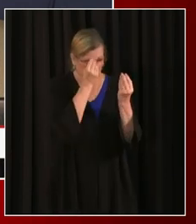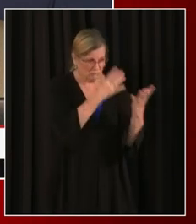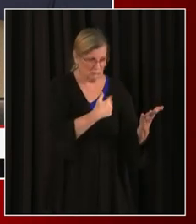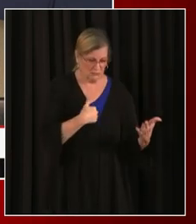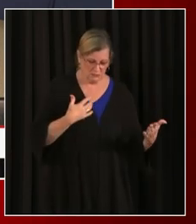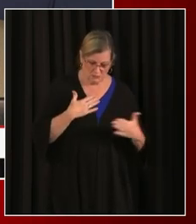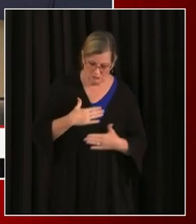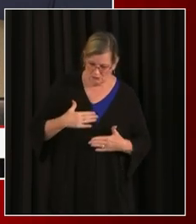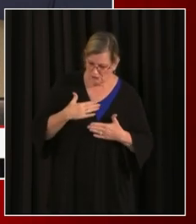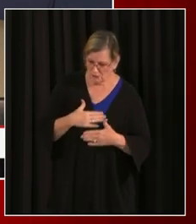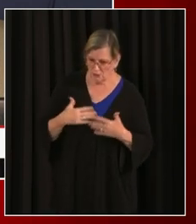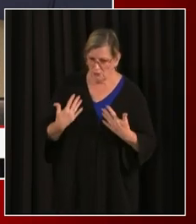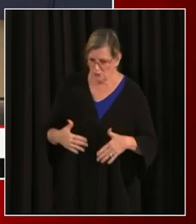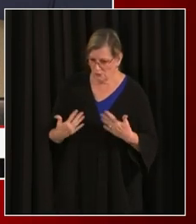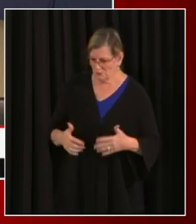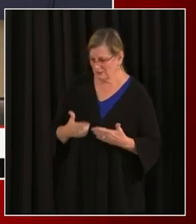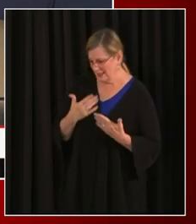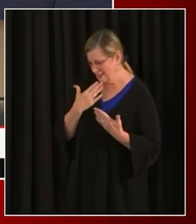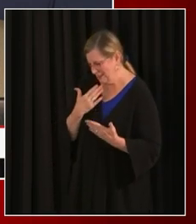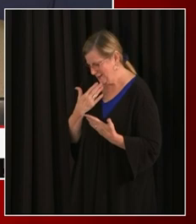to the team. Yes, ma'am. Thank you.